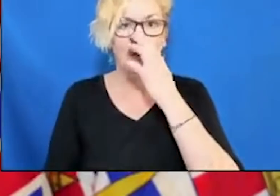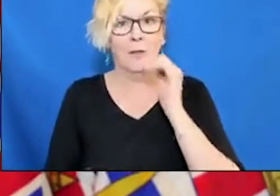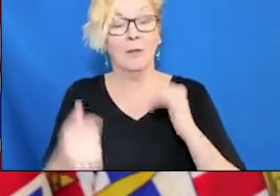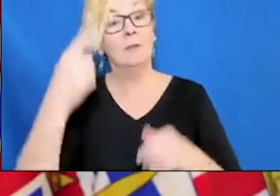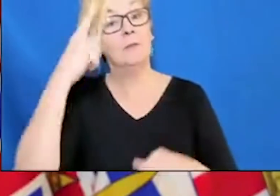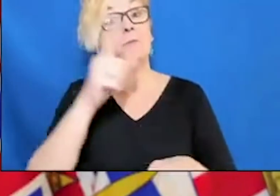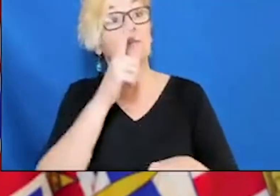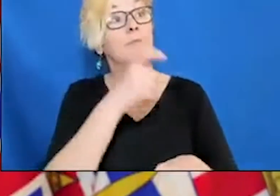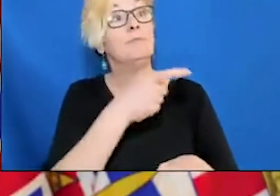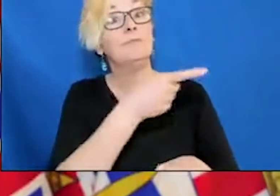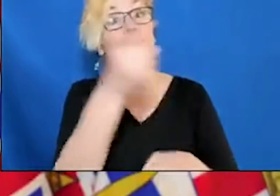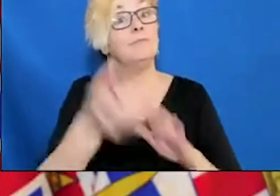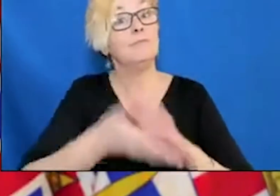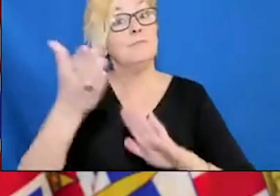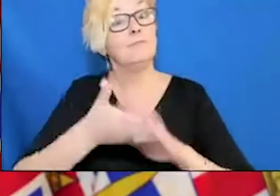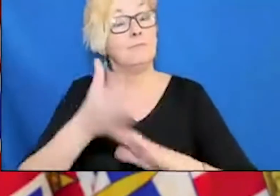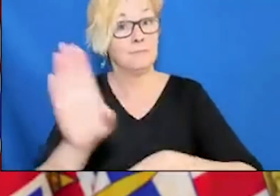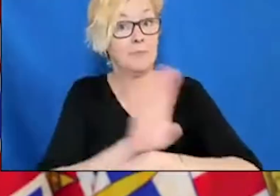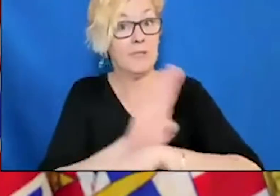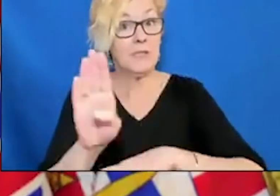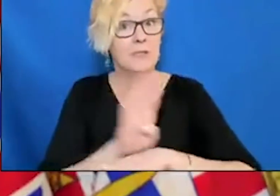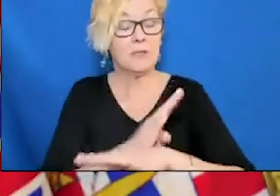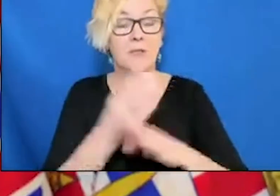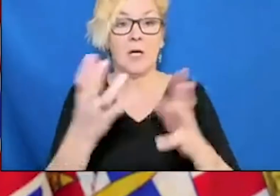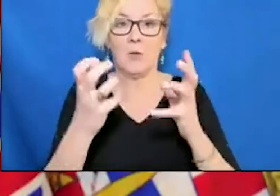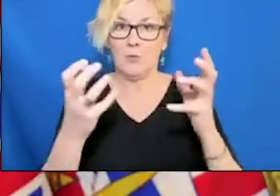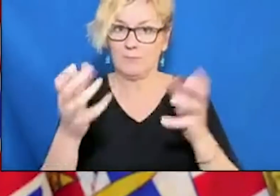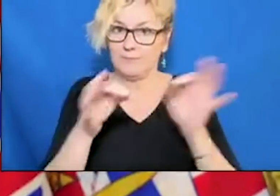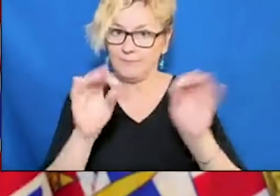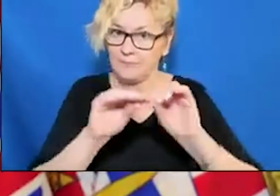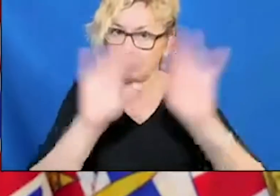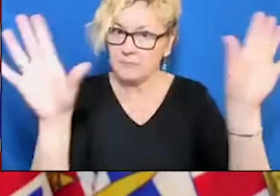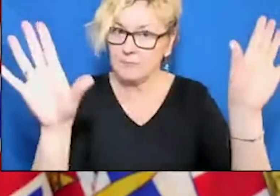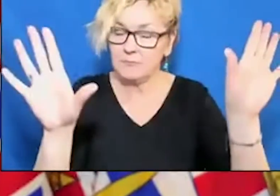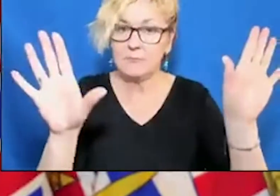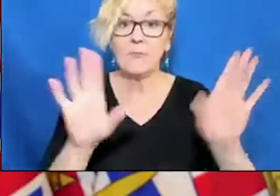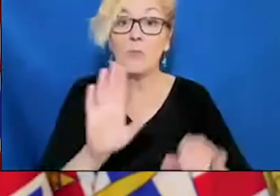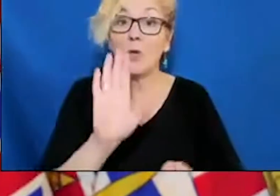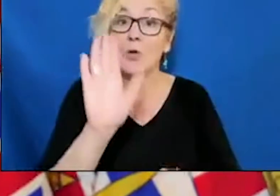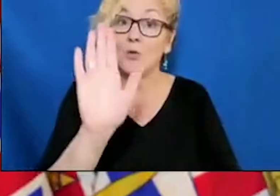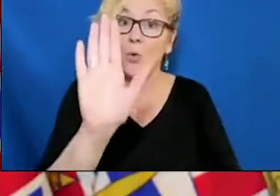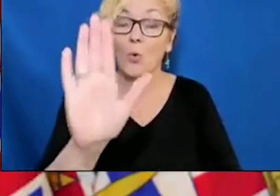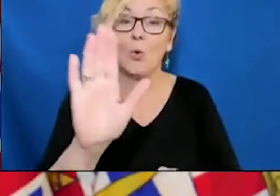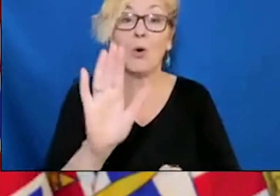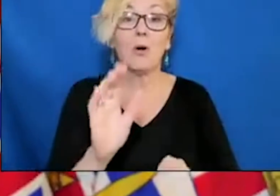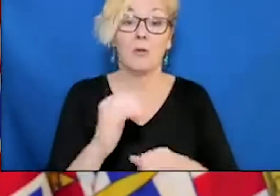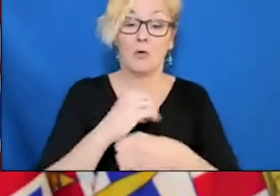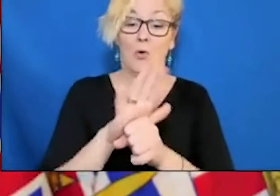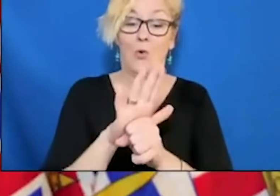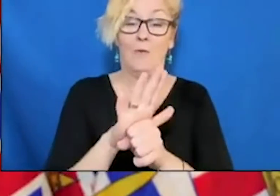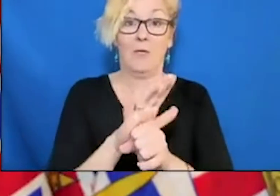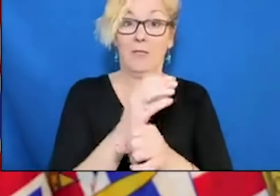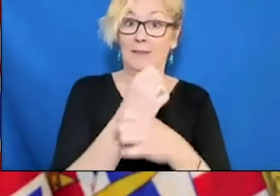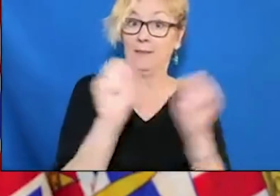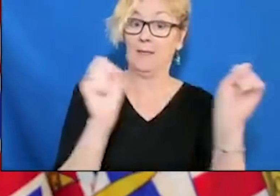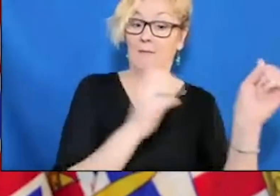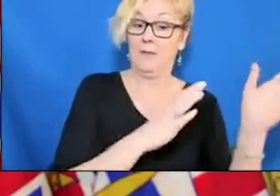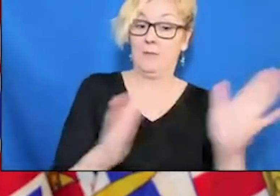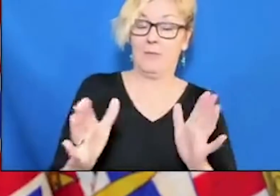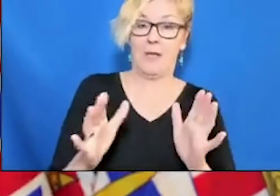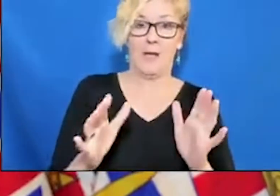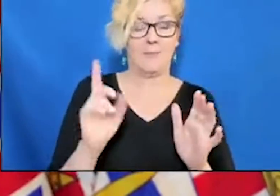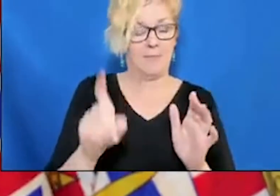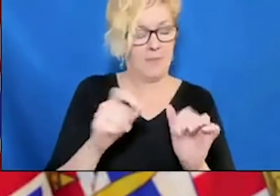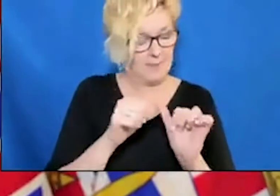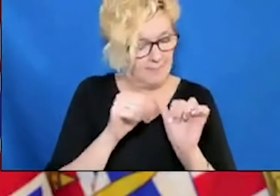must continue to have COVID safety plans, regardless of whether you've been vaccinated or employees have been vaccinated. It